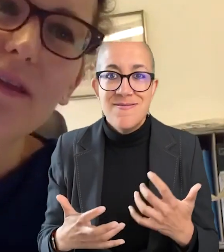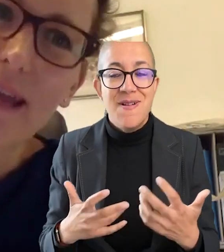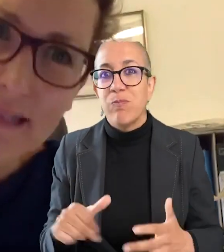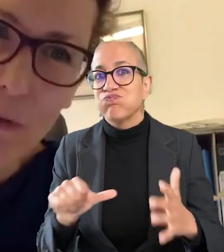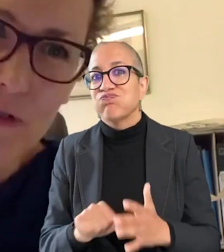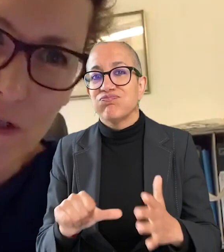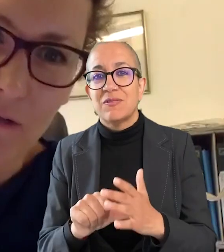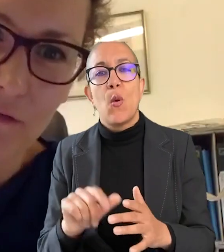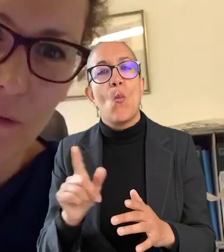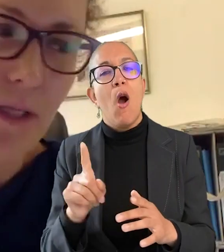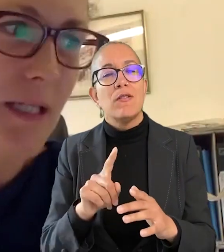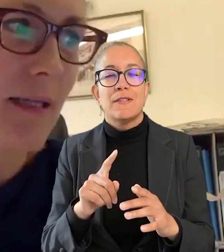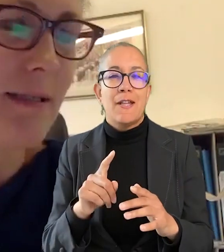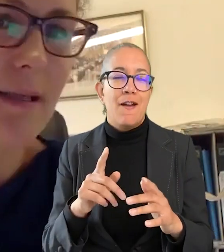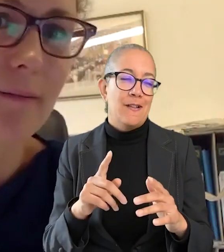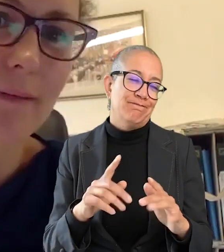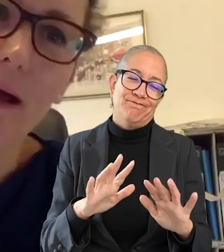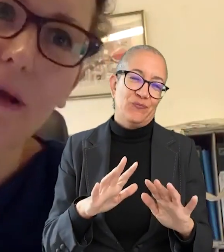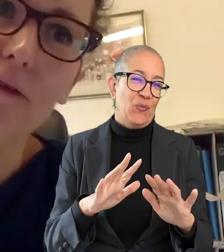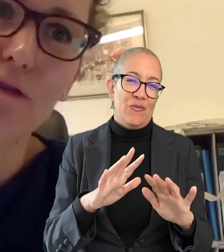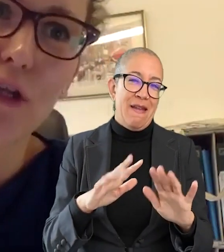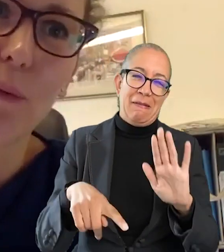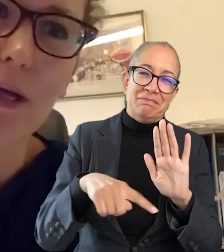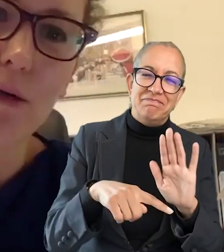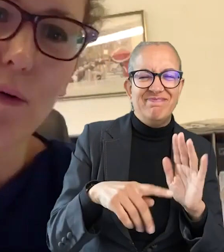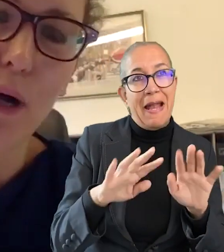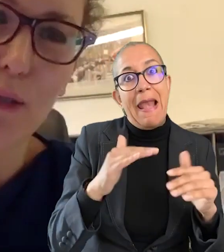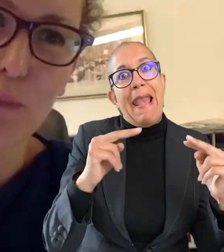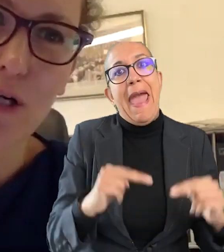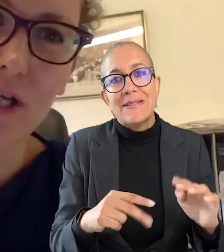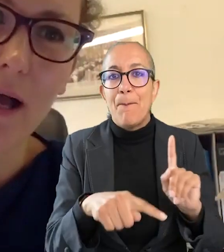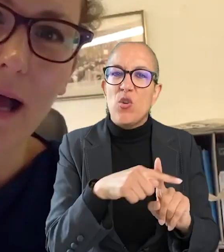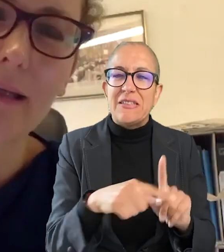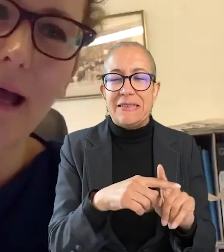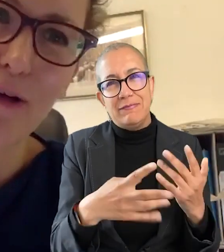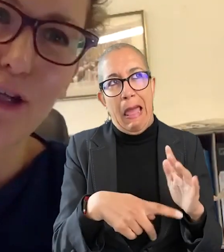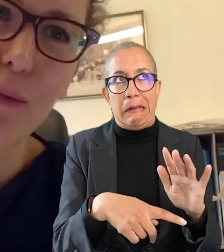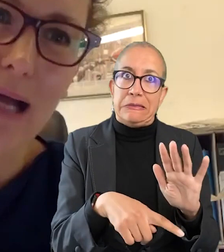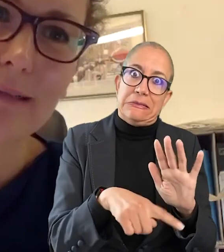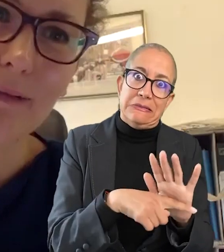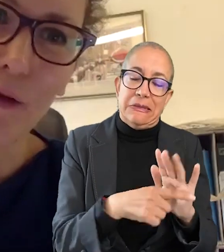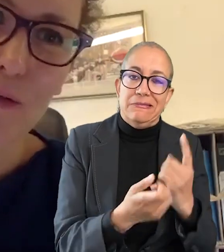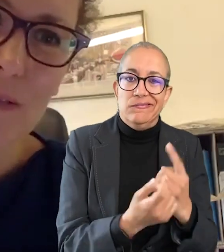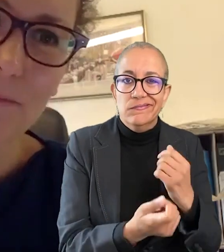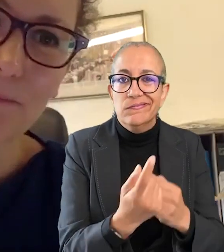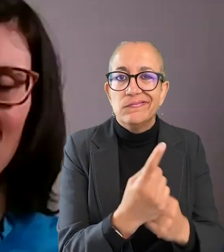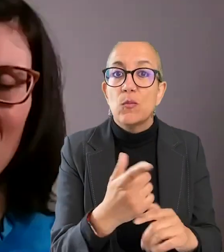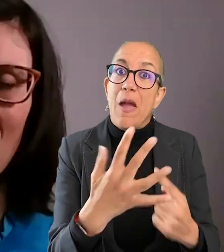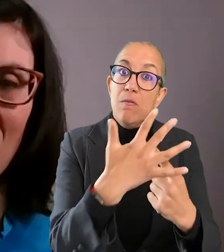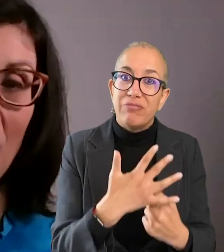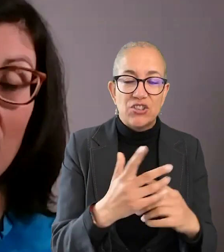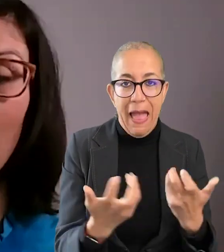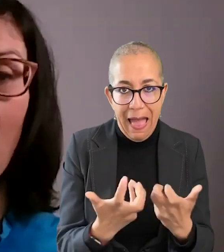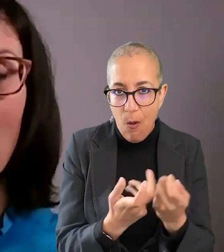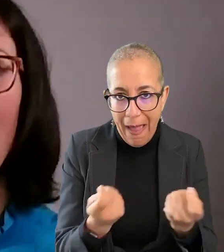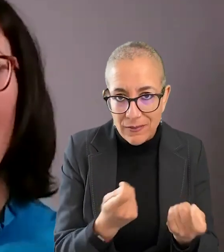are the less positive qualities that come out for you when you're under pressure, and how do you handle those? Yeah, no,